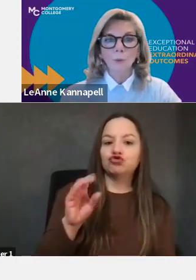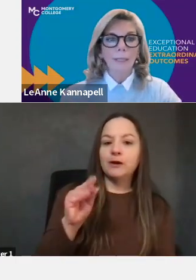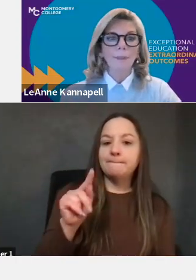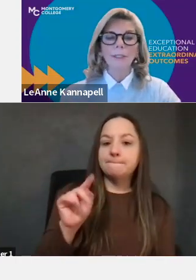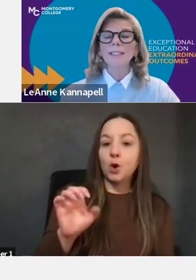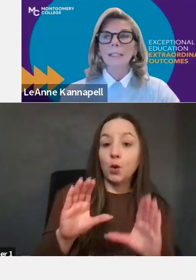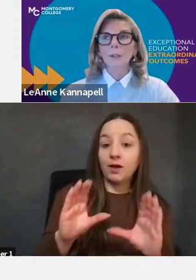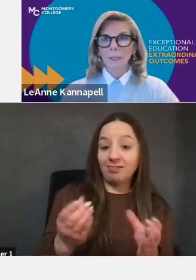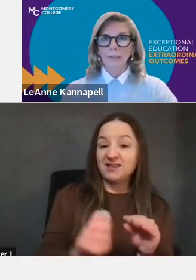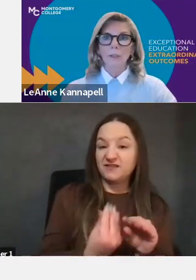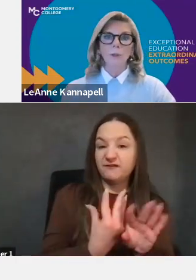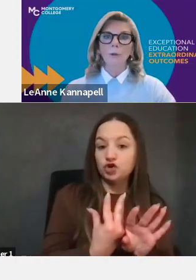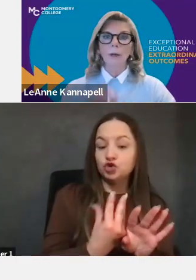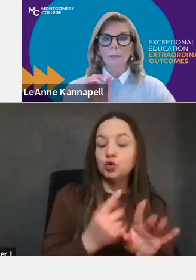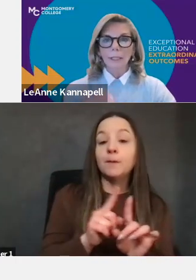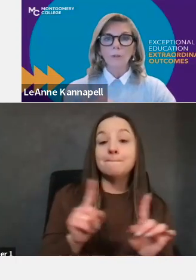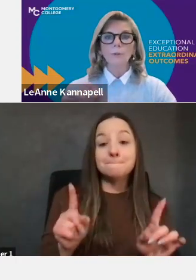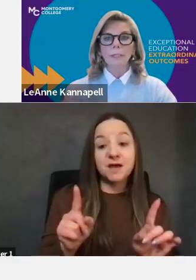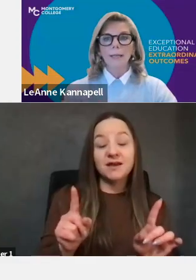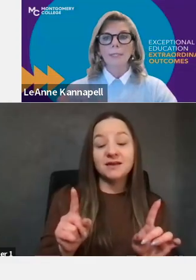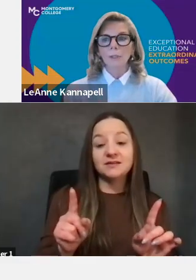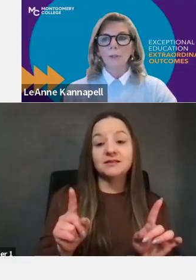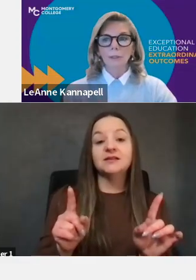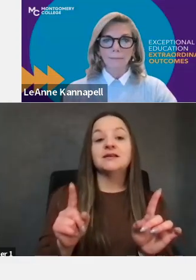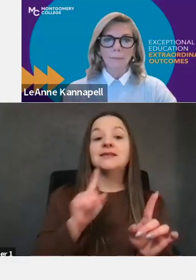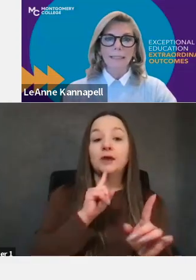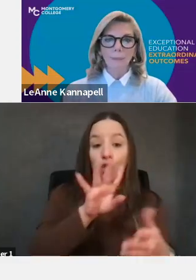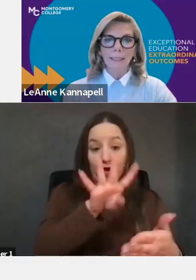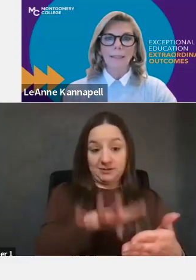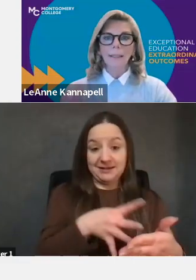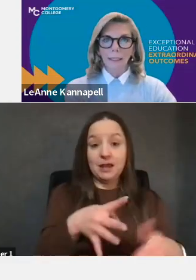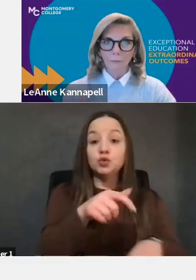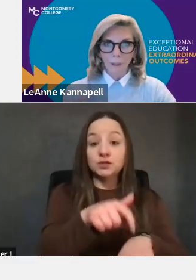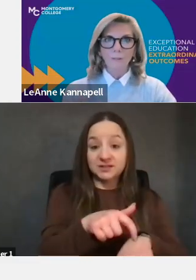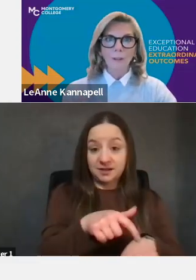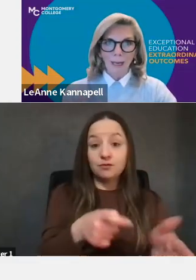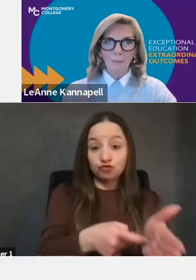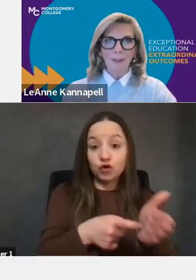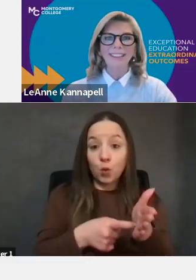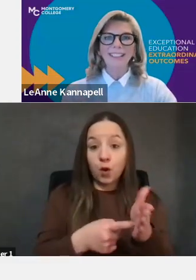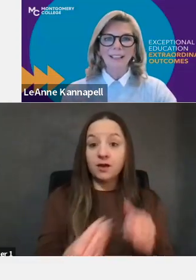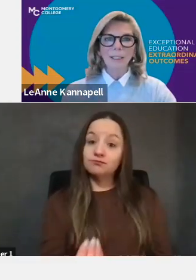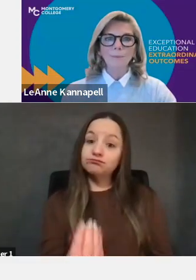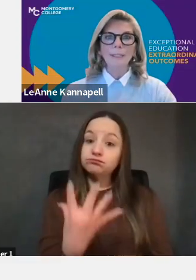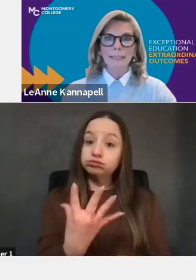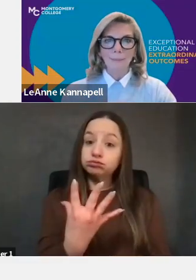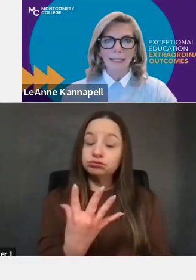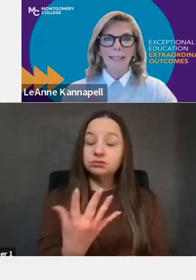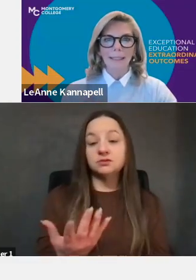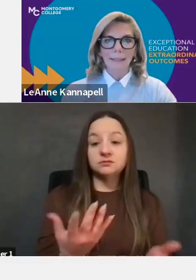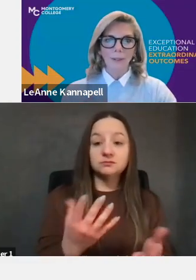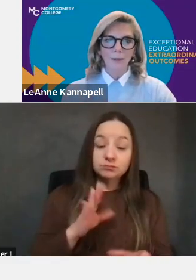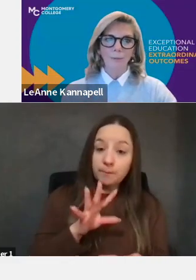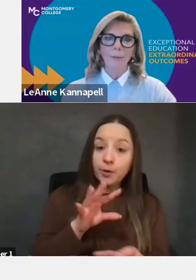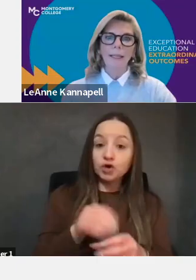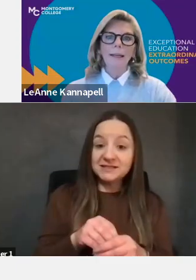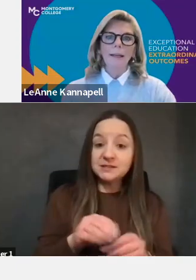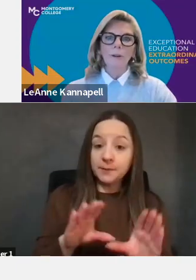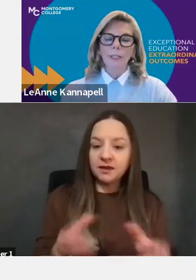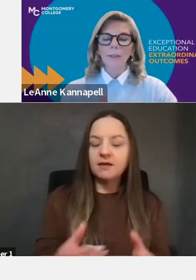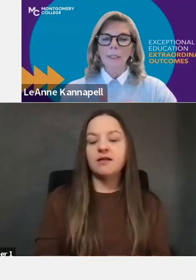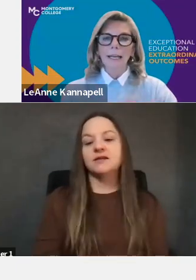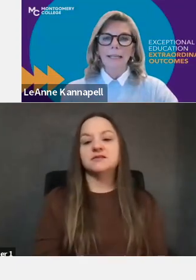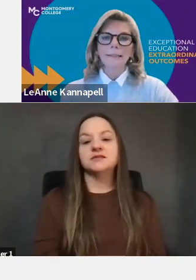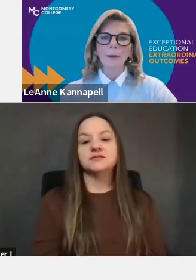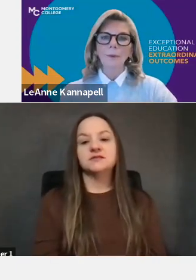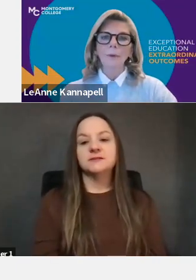meet virtually, but they're synchronous. So there are scheduled times that students must be in front of their camera, participating in a classroom